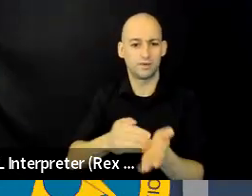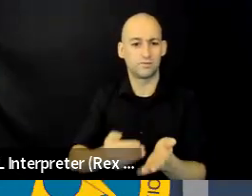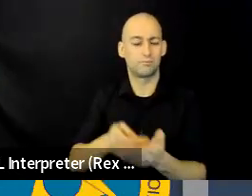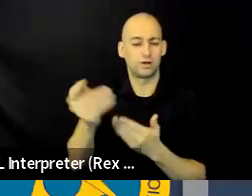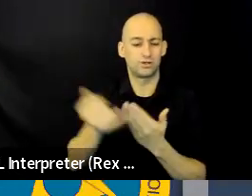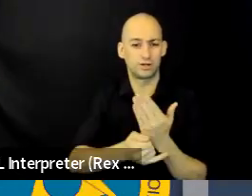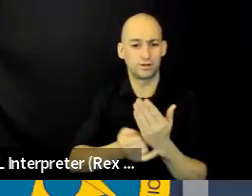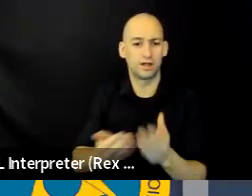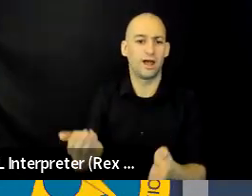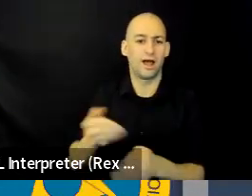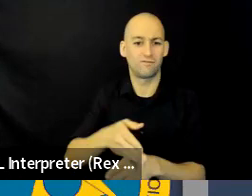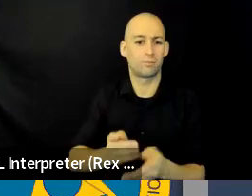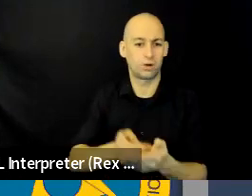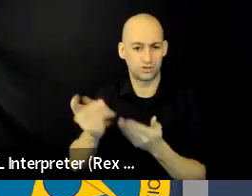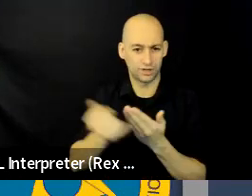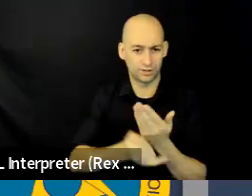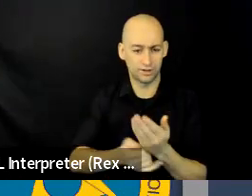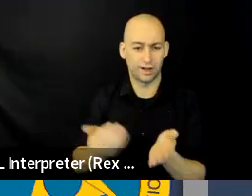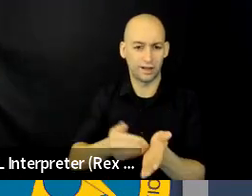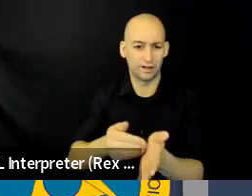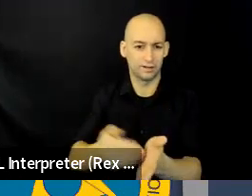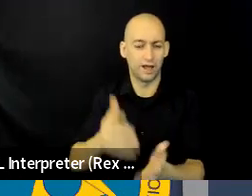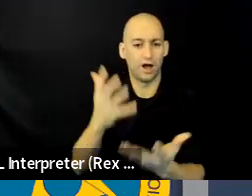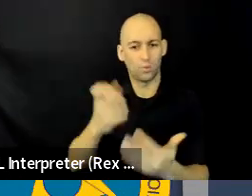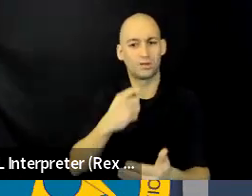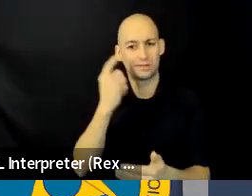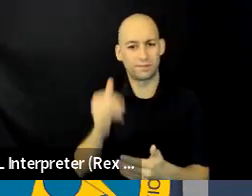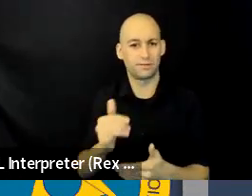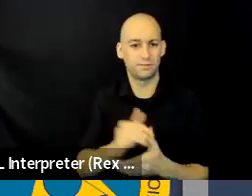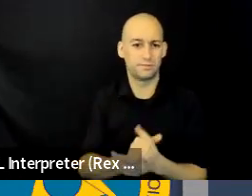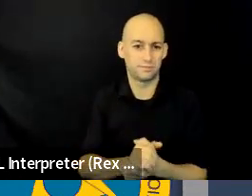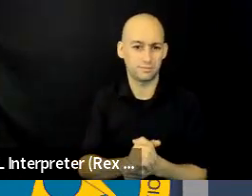project. So I wanted to get that